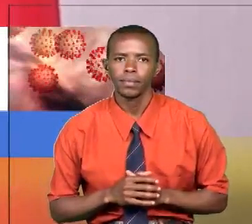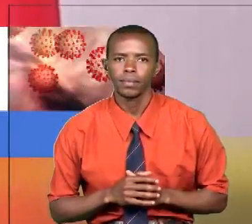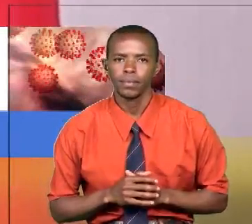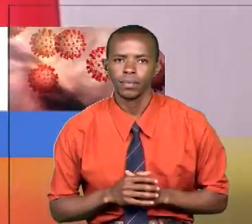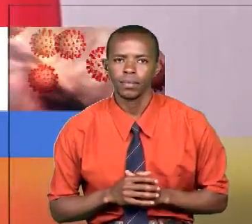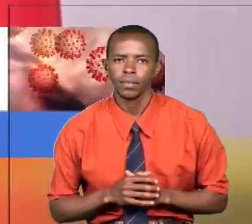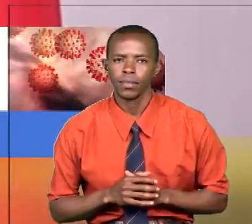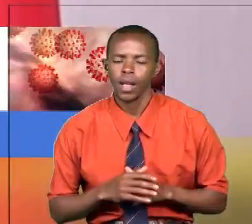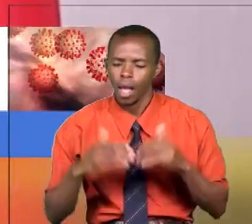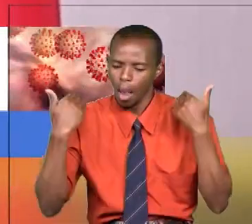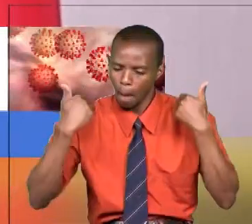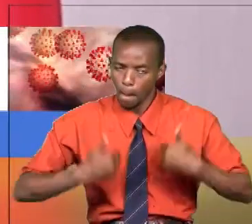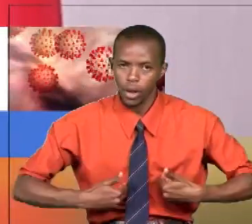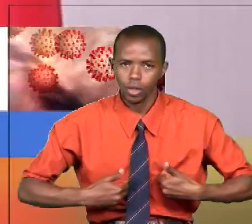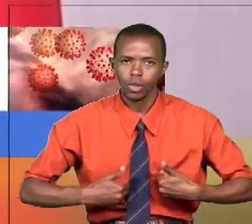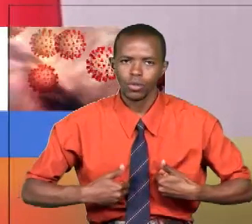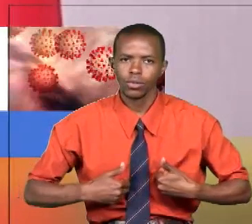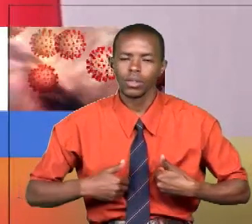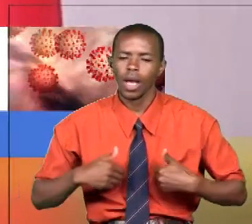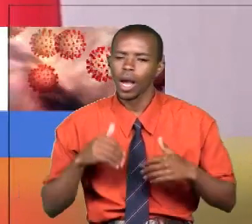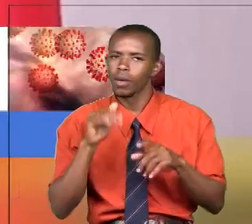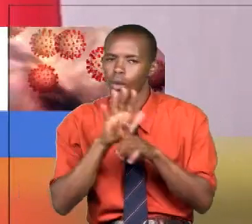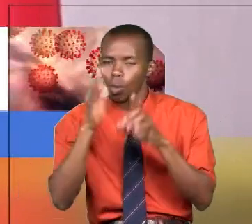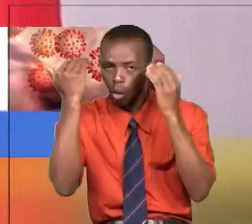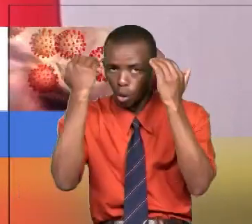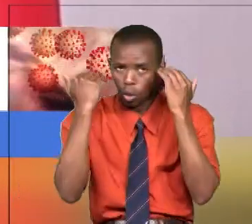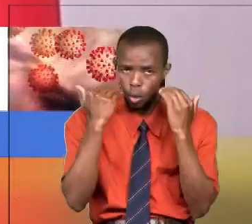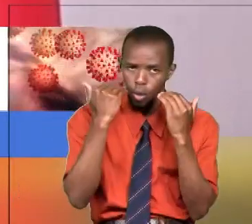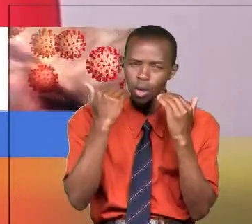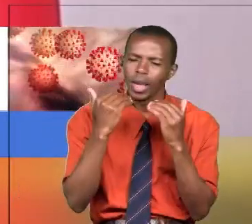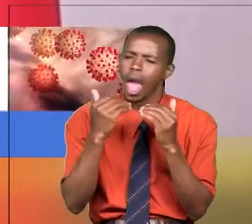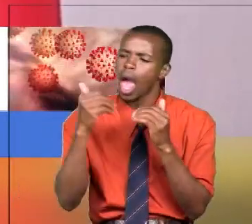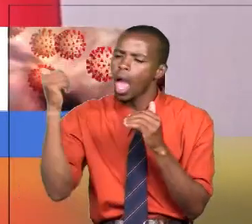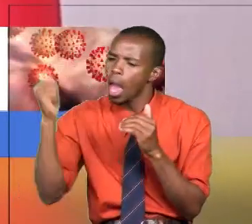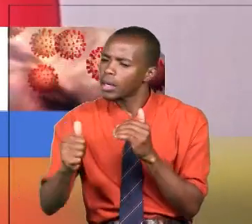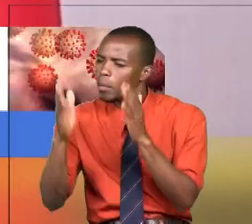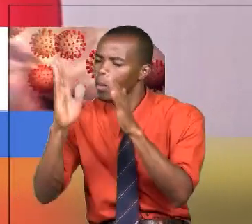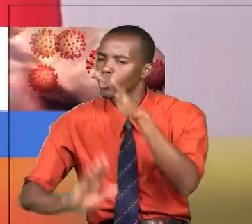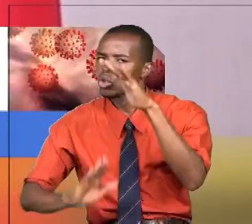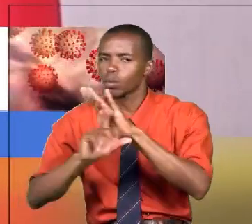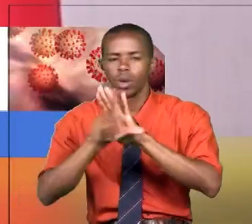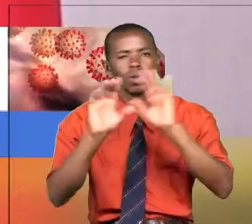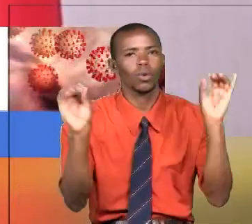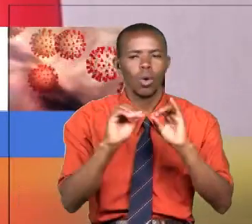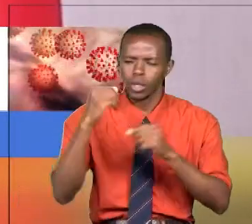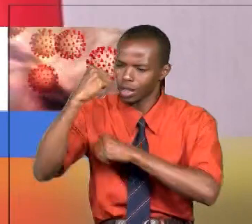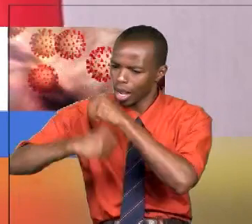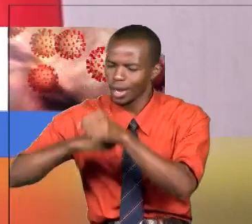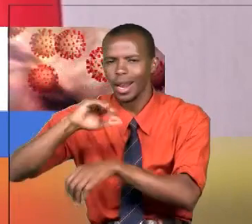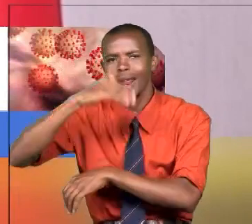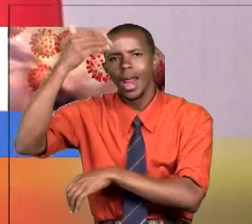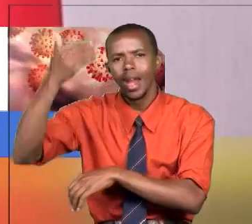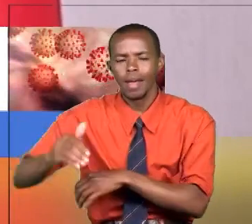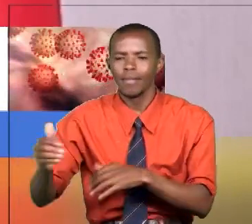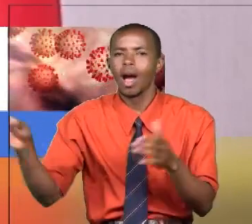And I'm ready to put myself at the disposal of the courts, because nobody is above the law, so that this kind of event will never again